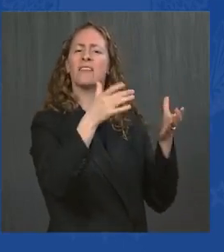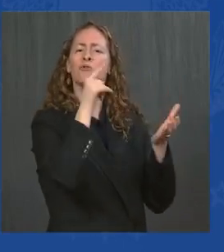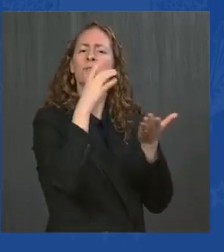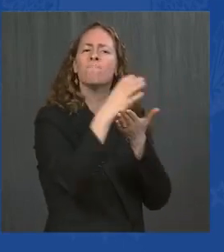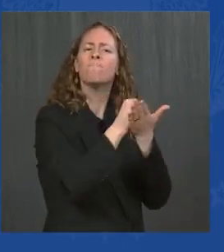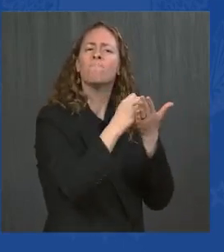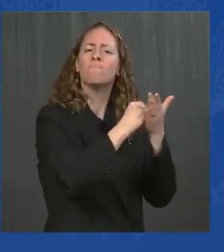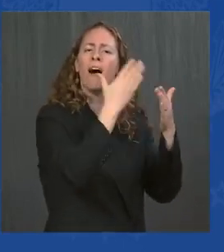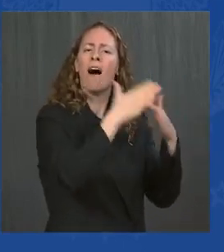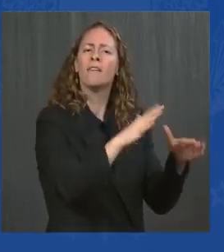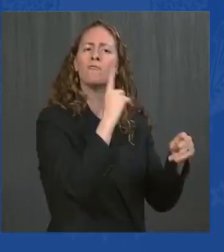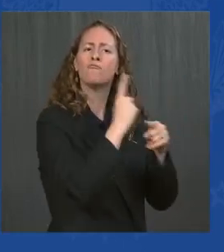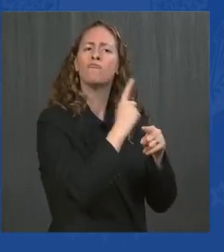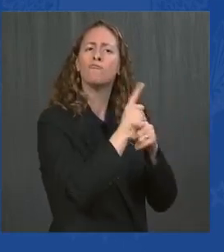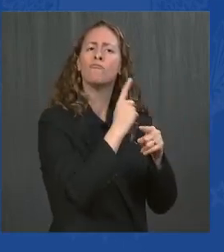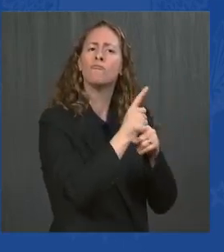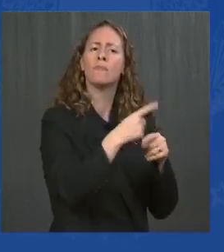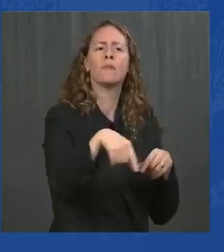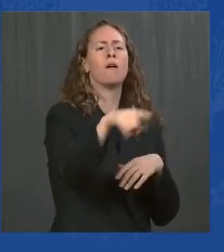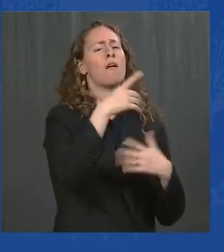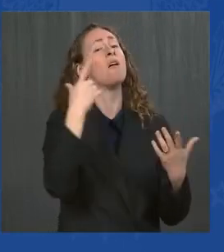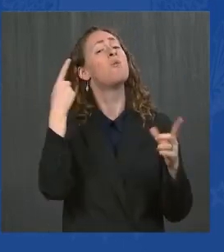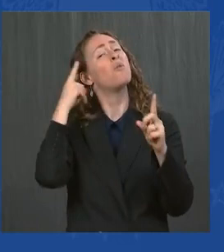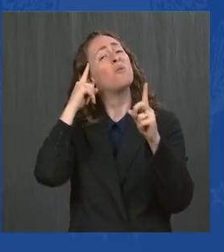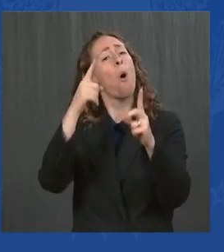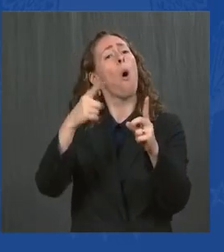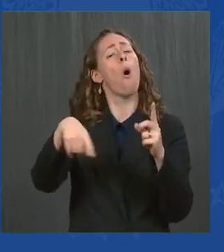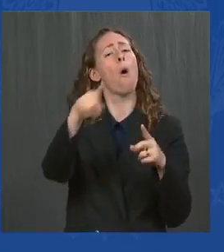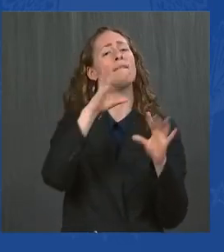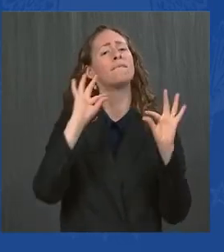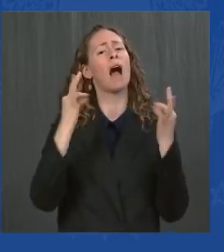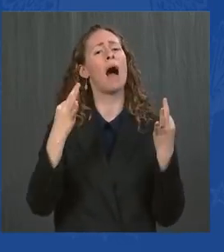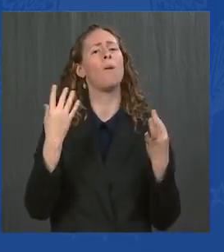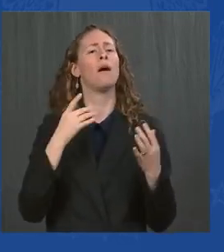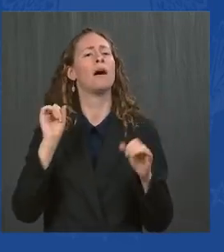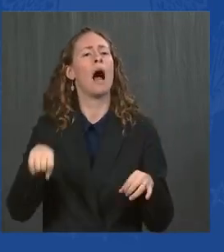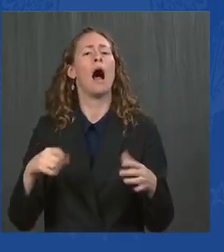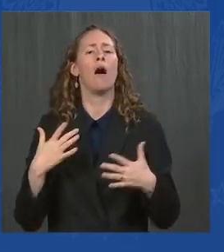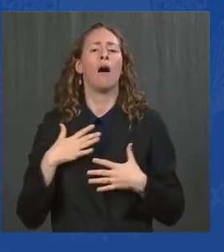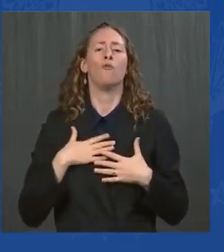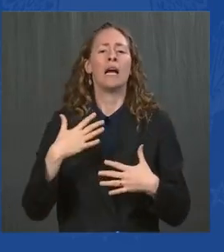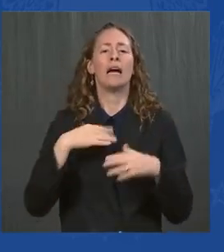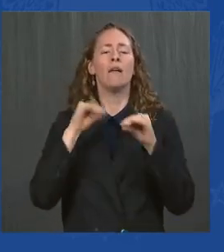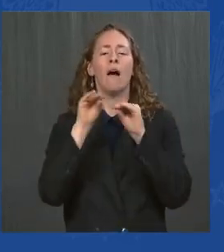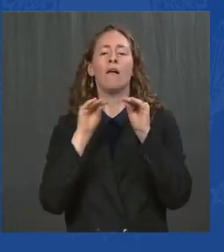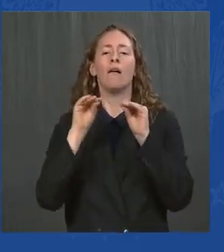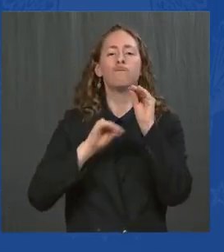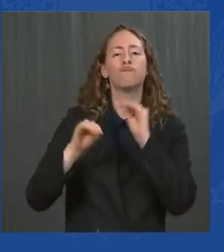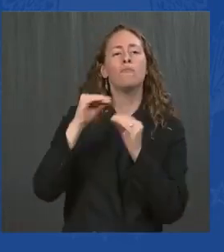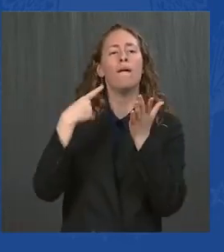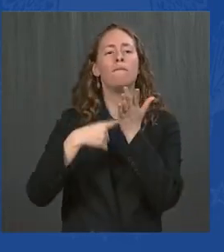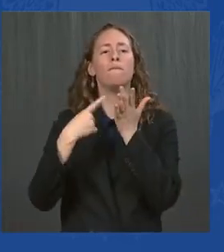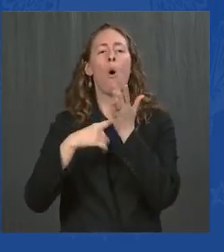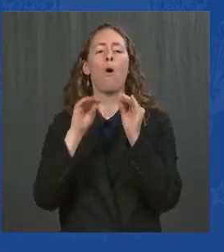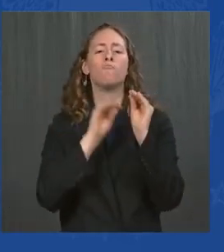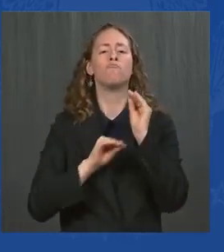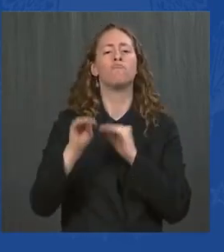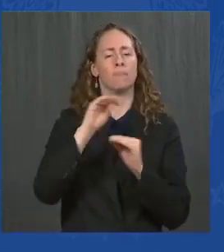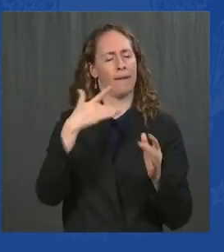families. And my dad would just say, just a little breathing room. Creating an environment where employers have to